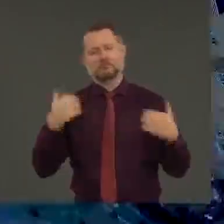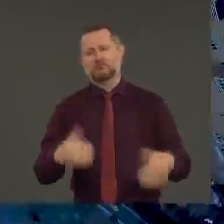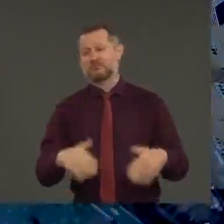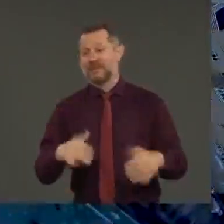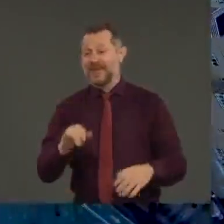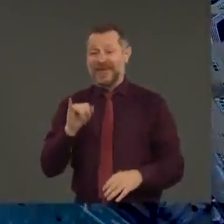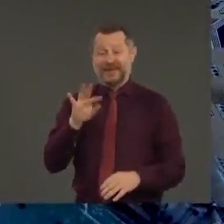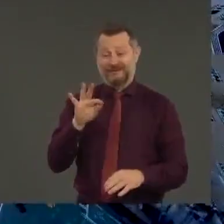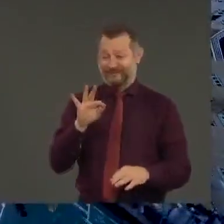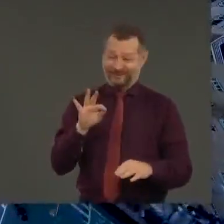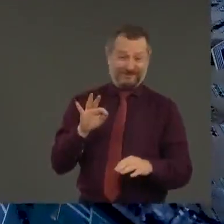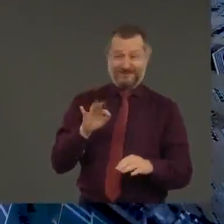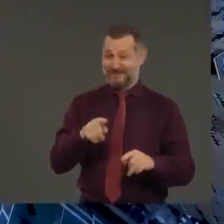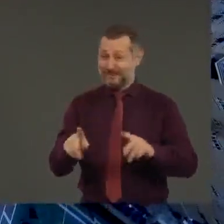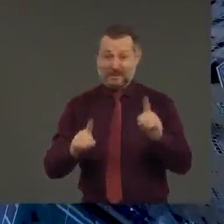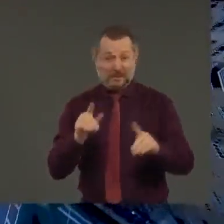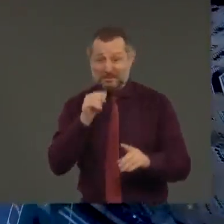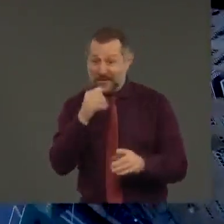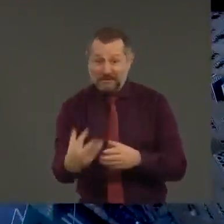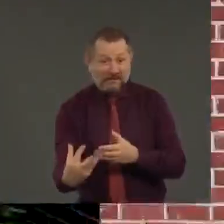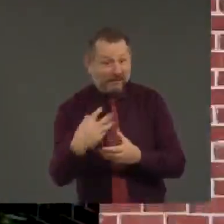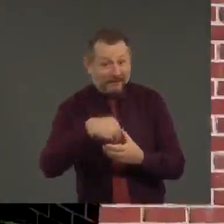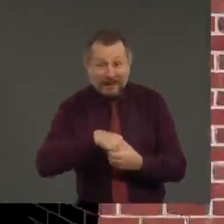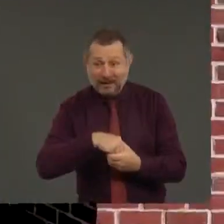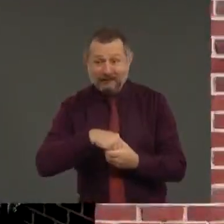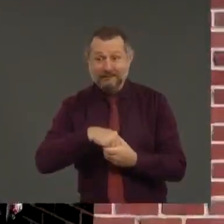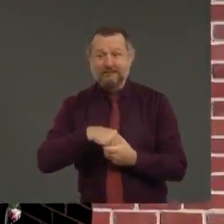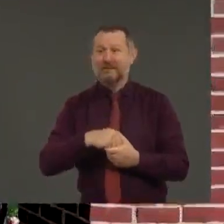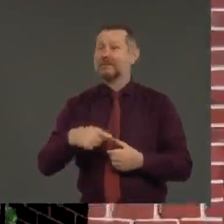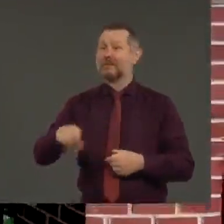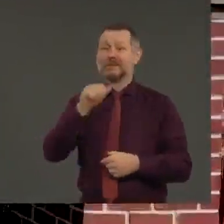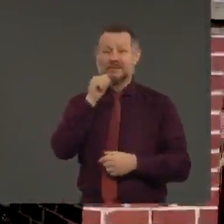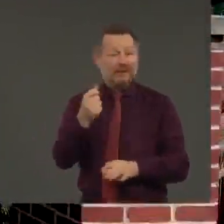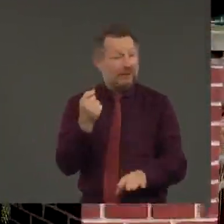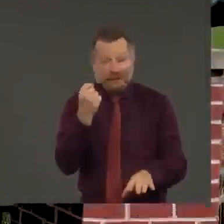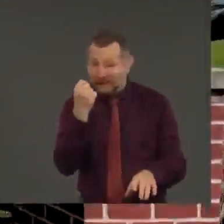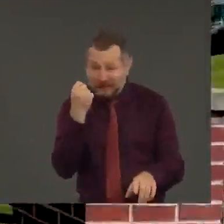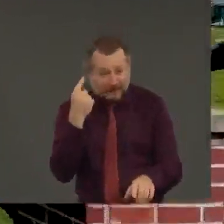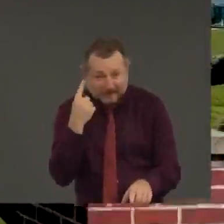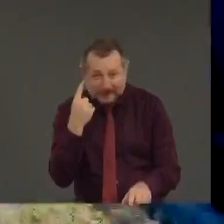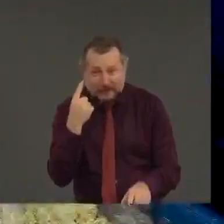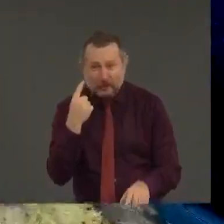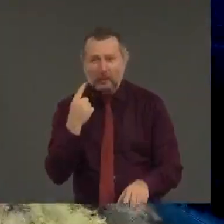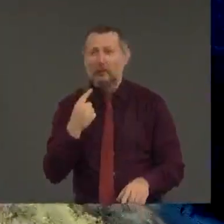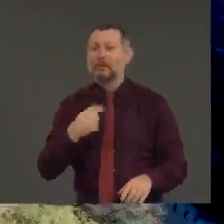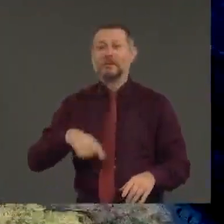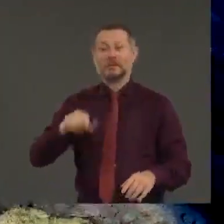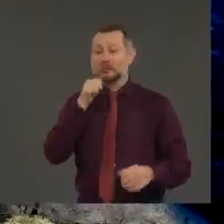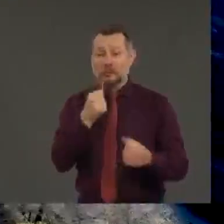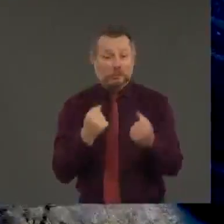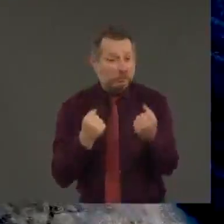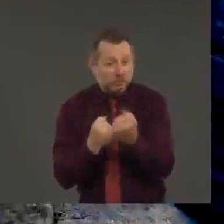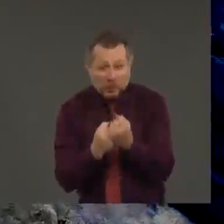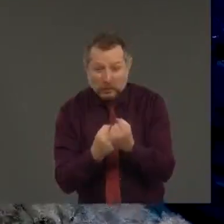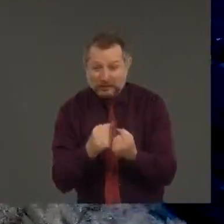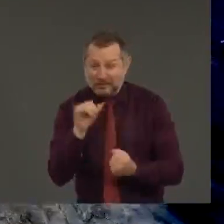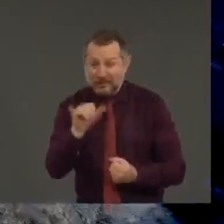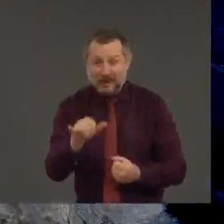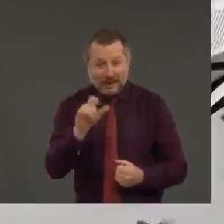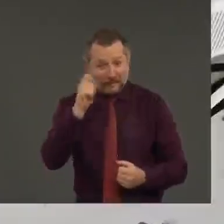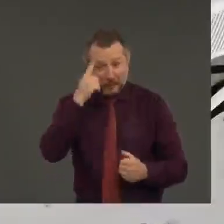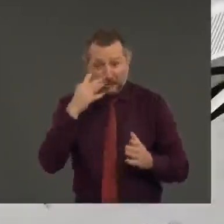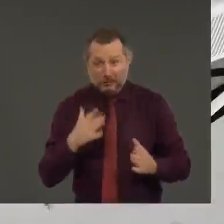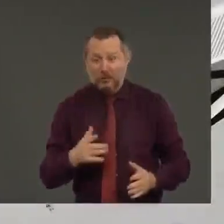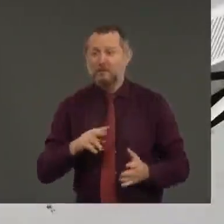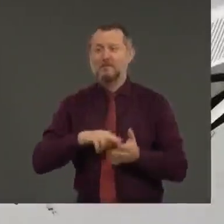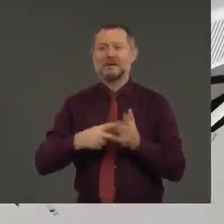people engaged and understood, and bought into this, government